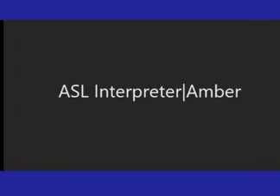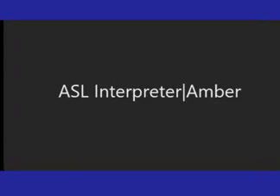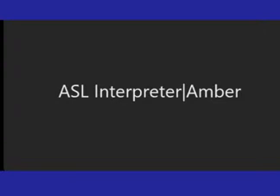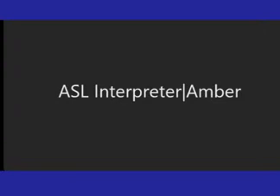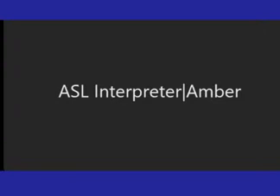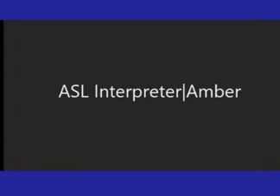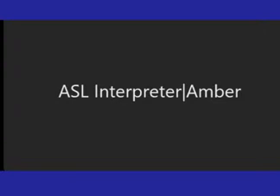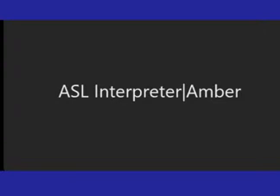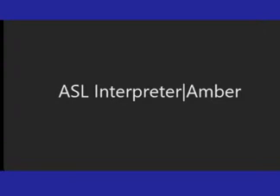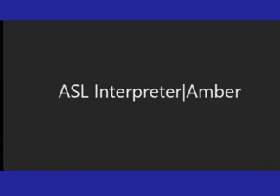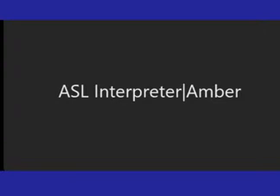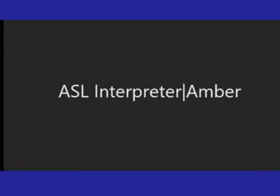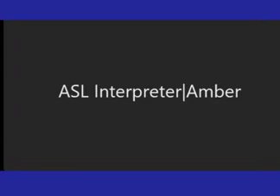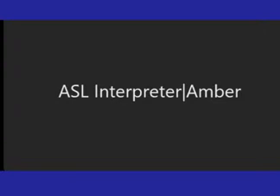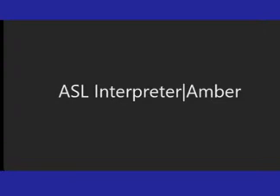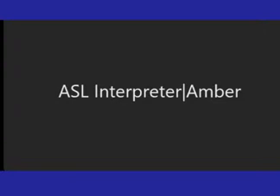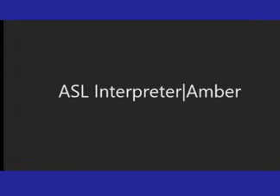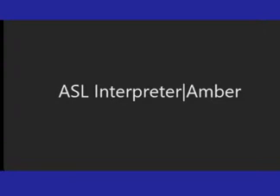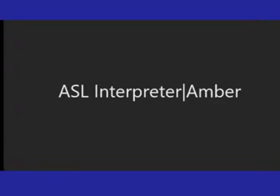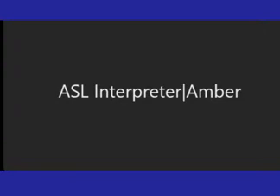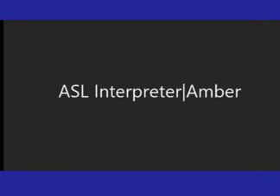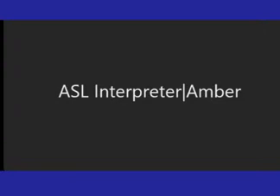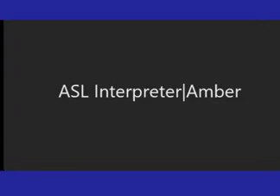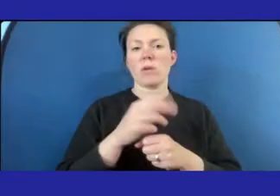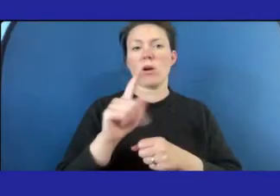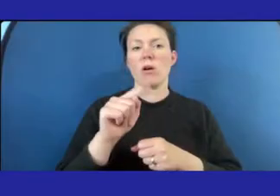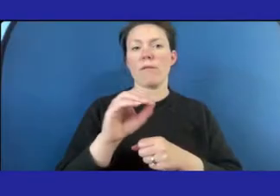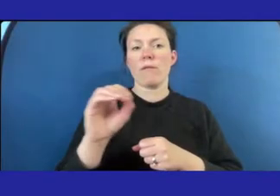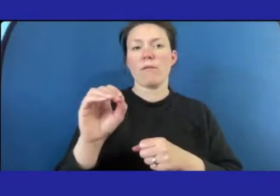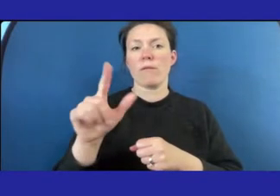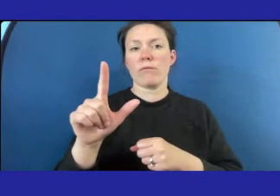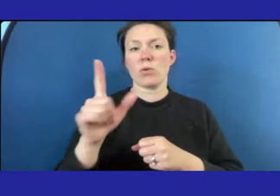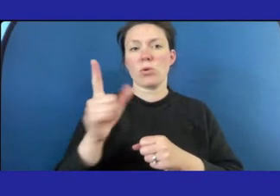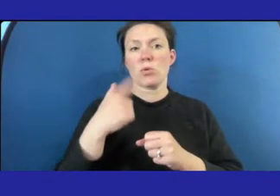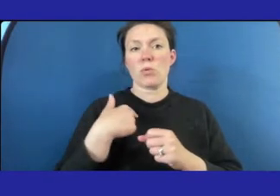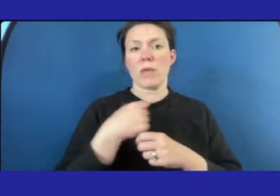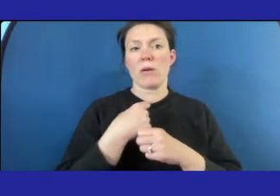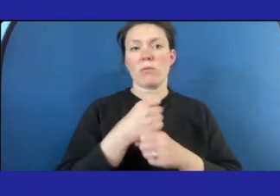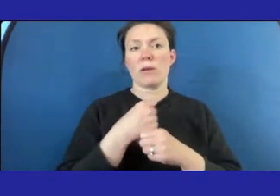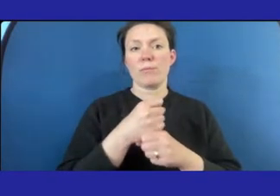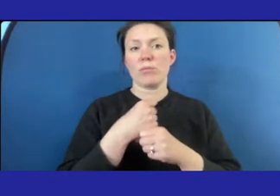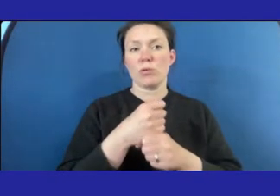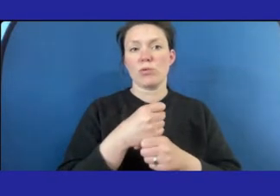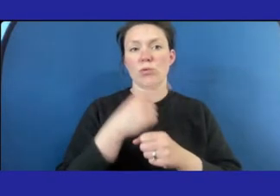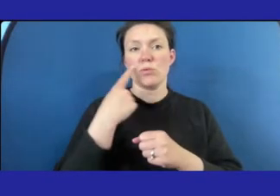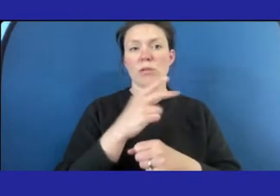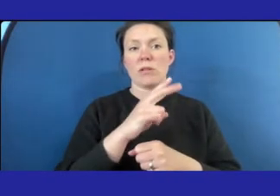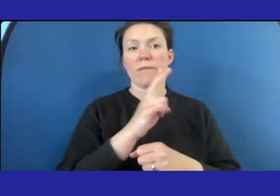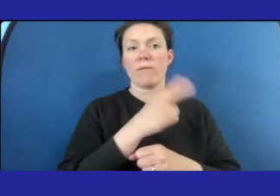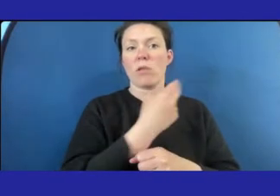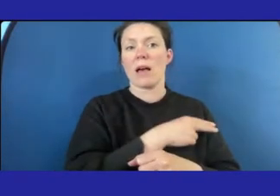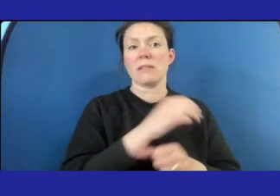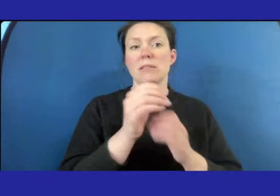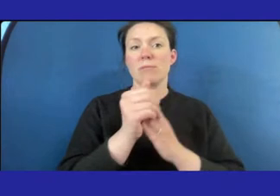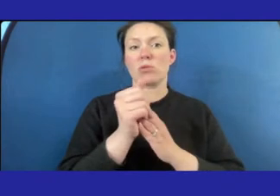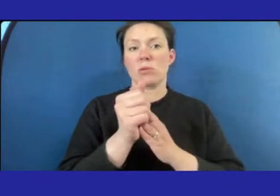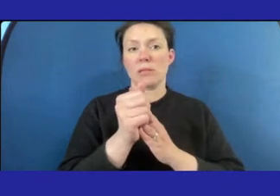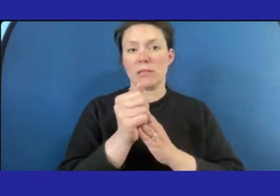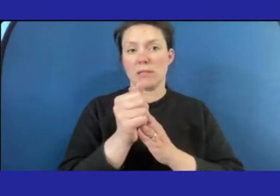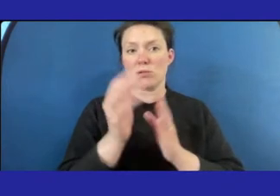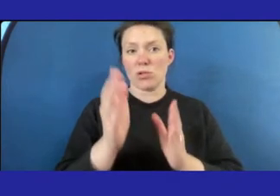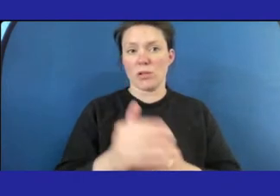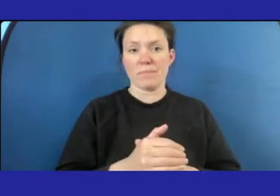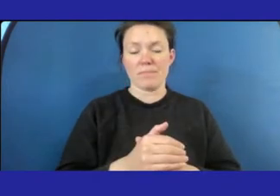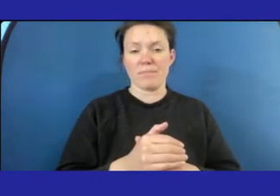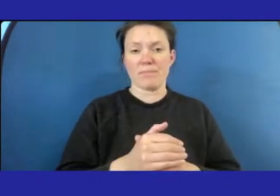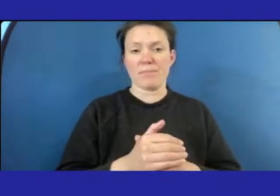This is a snapshot of a tool that we worked to produce for the hospital leadership. So this is